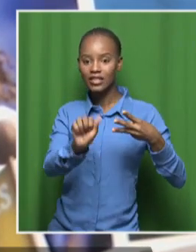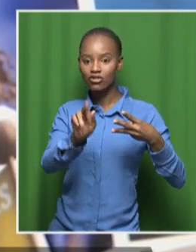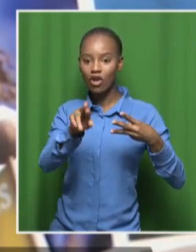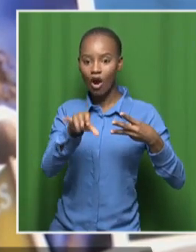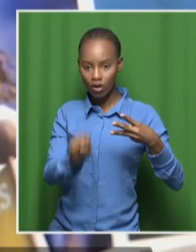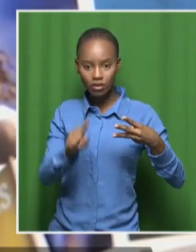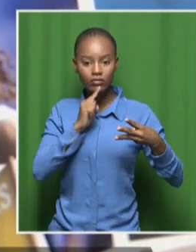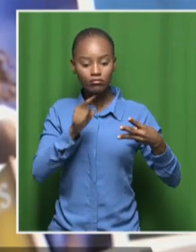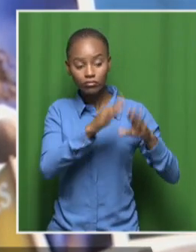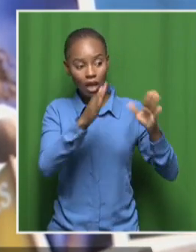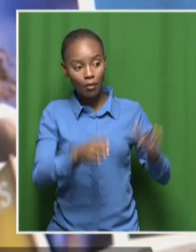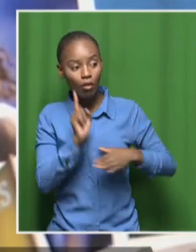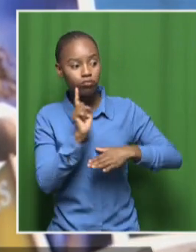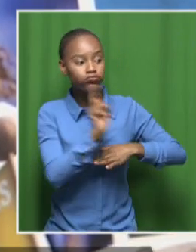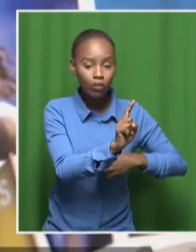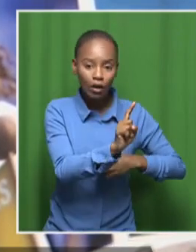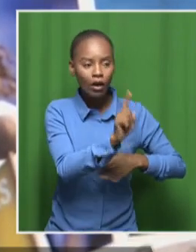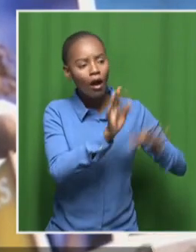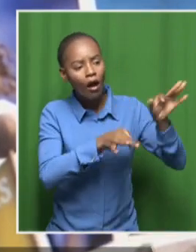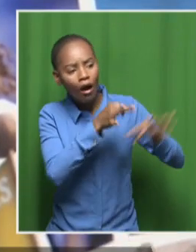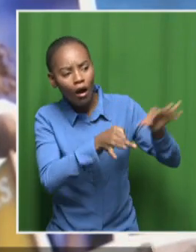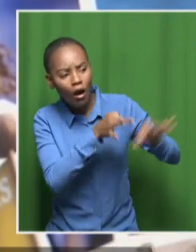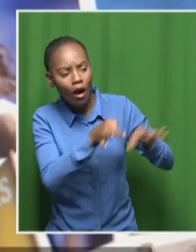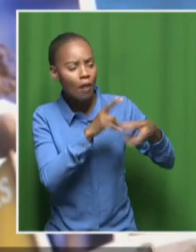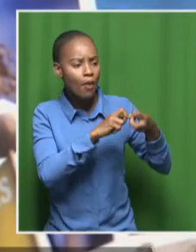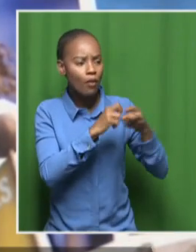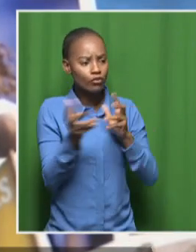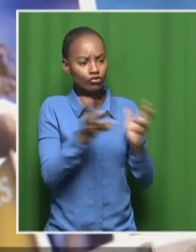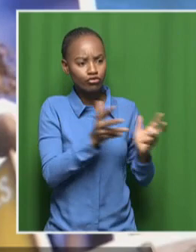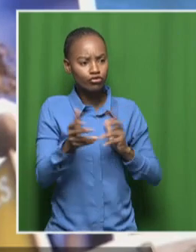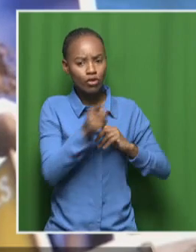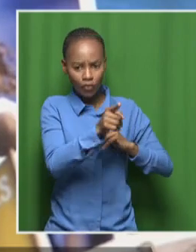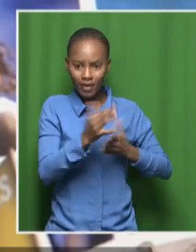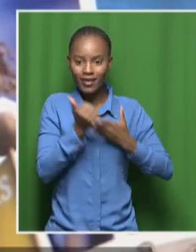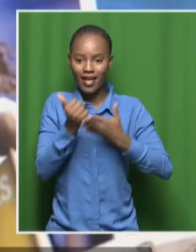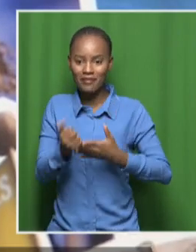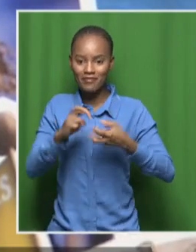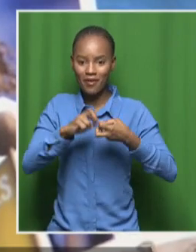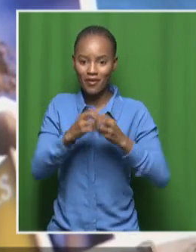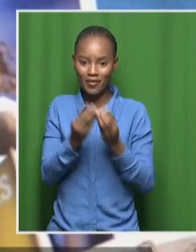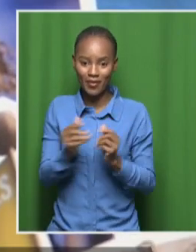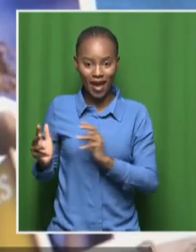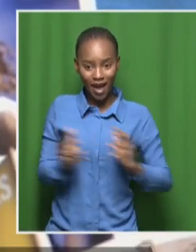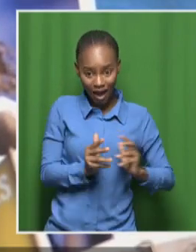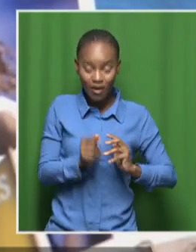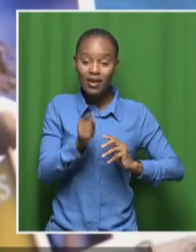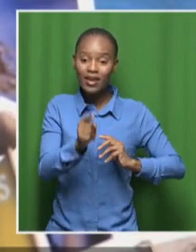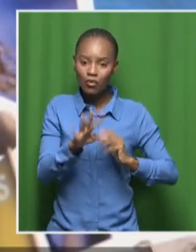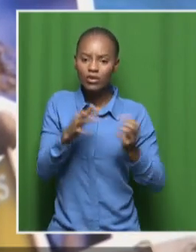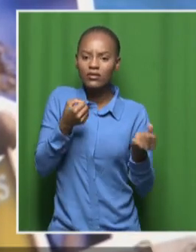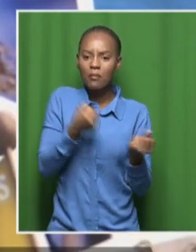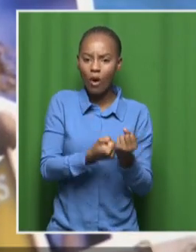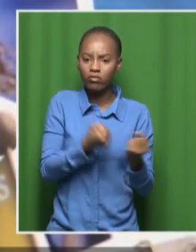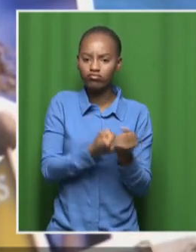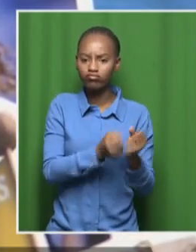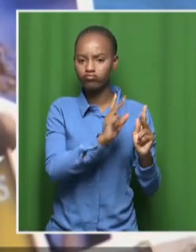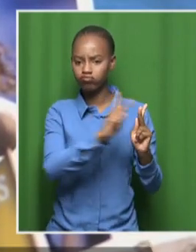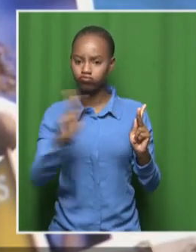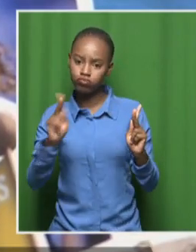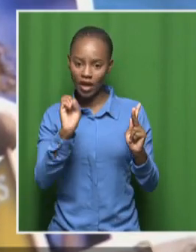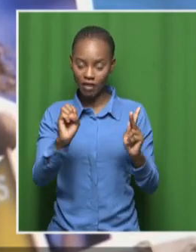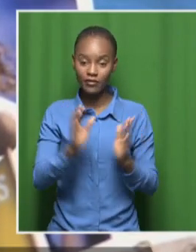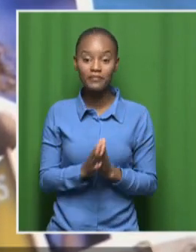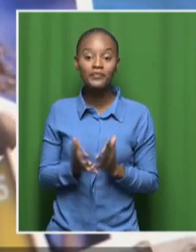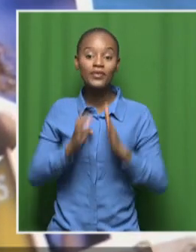next door, you tell them you have a problem, you tell the tax ombud, you have a problem with SARS. So there's that kind of assistance. If you want to register your